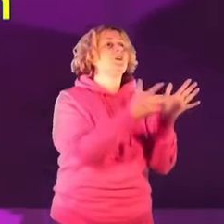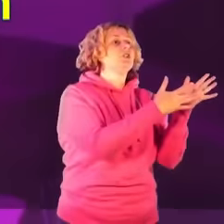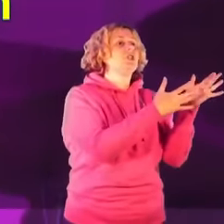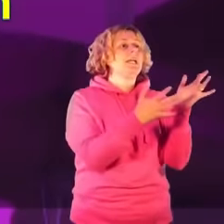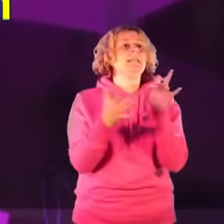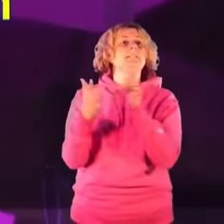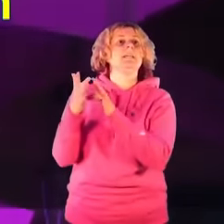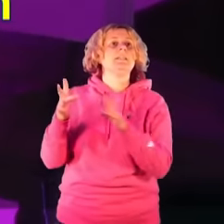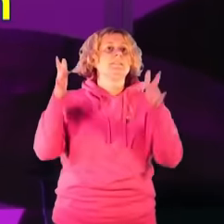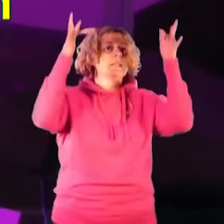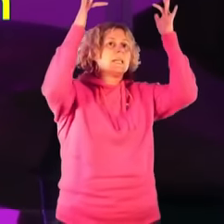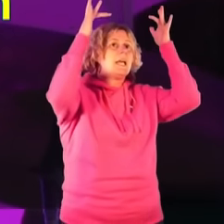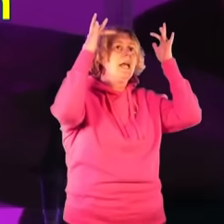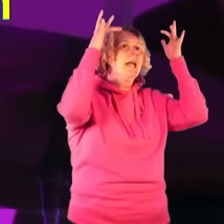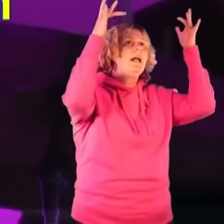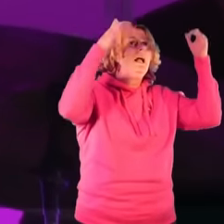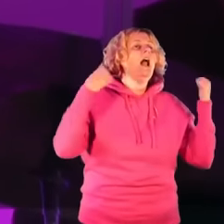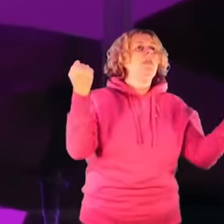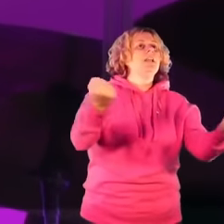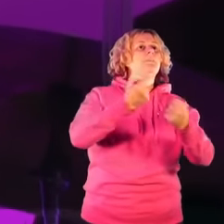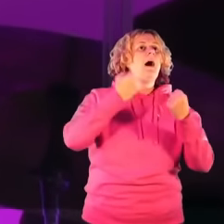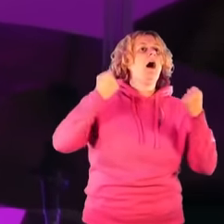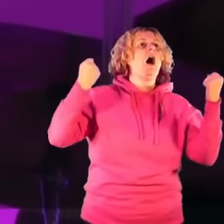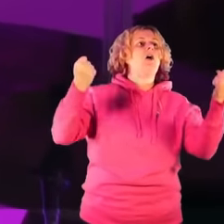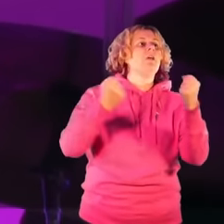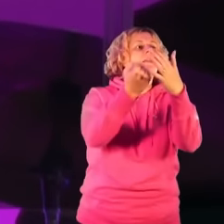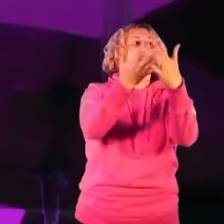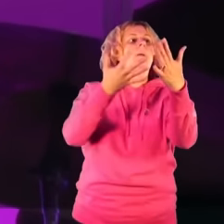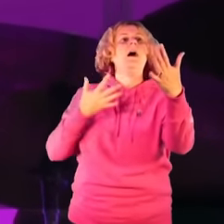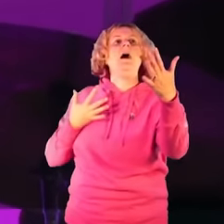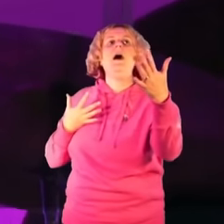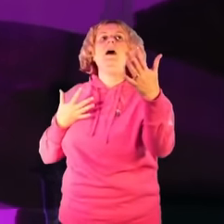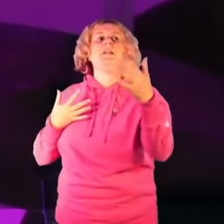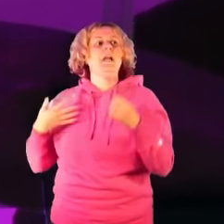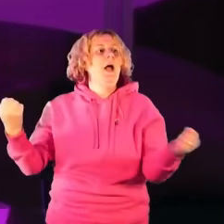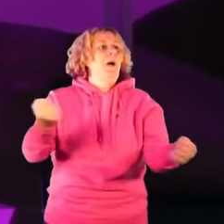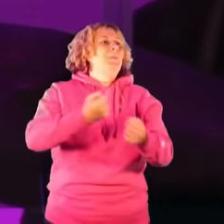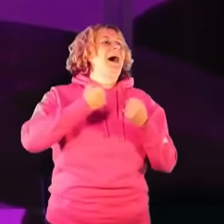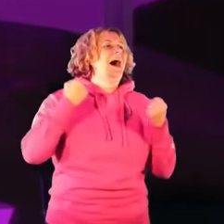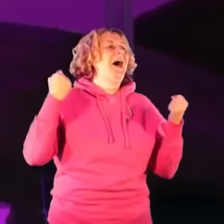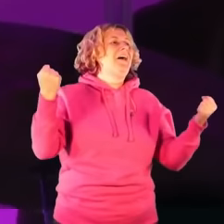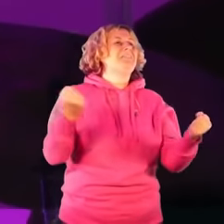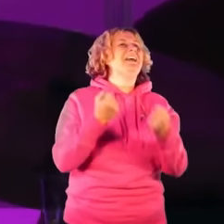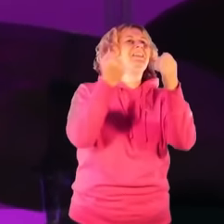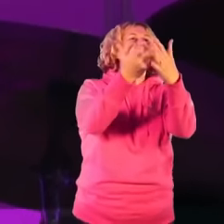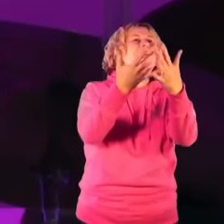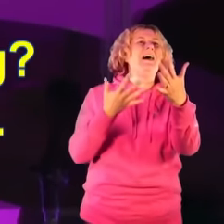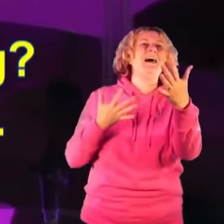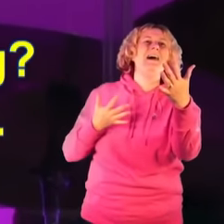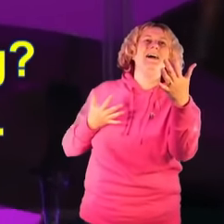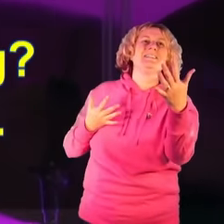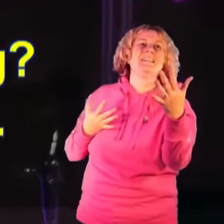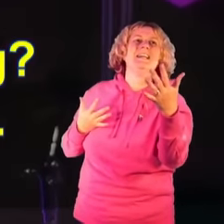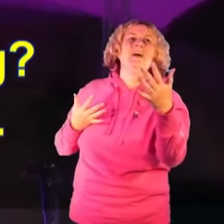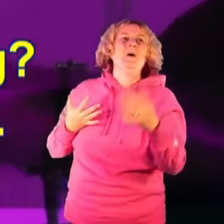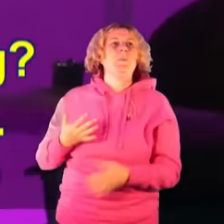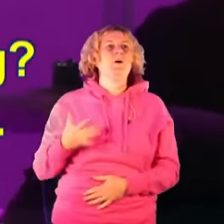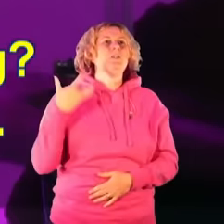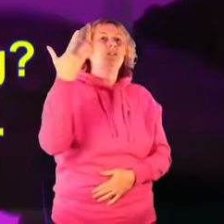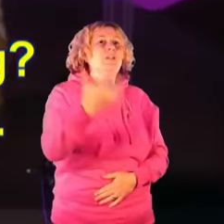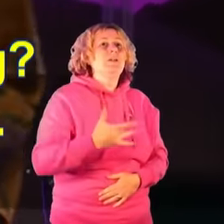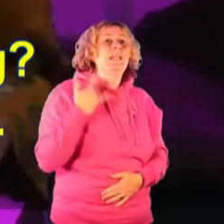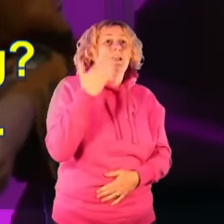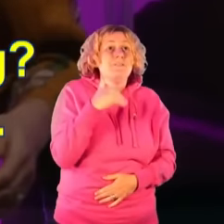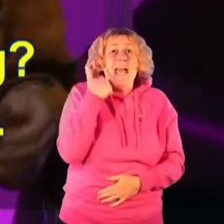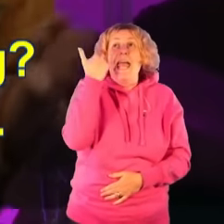Service for Jesus the King. There's power in the blood, power in the blood.